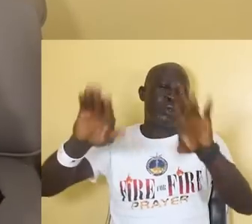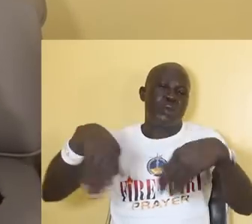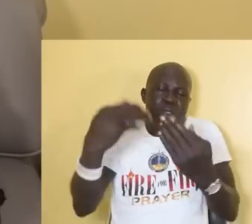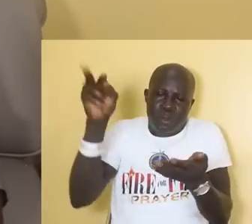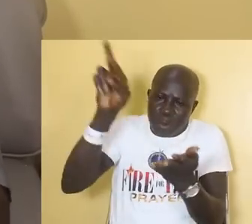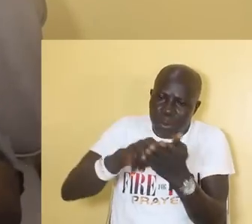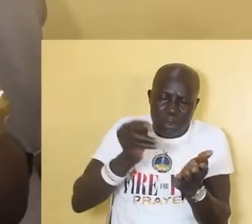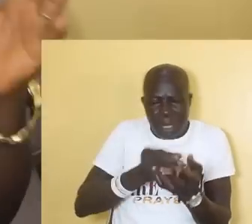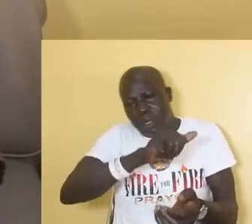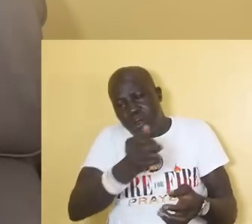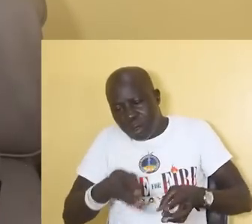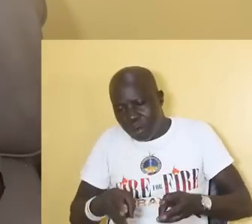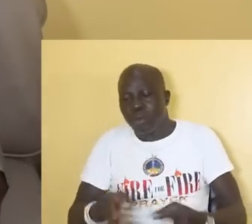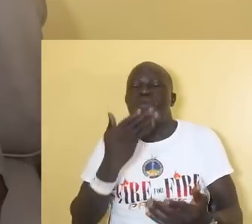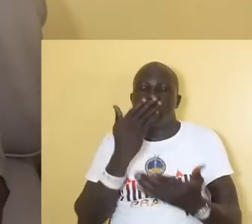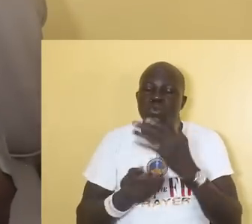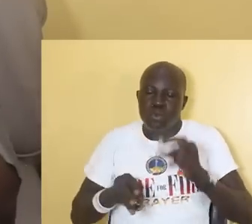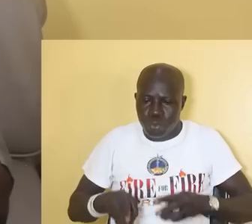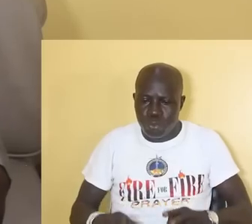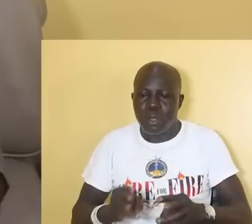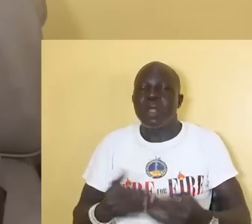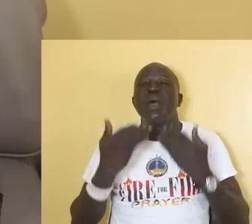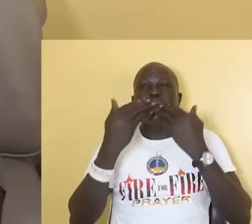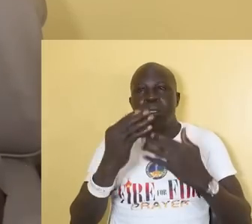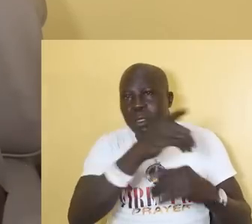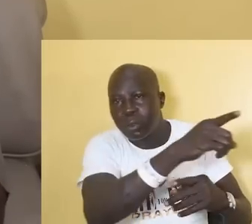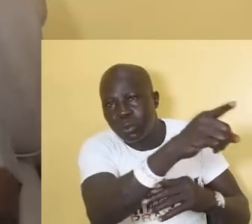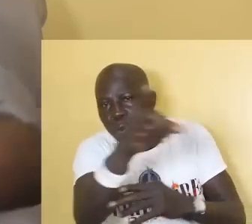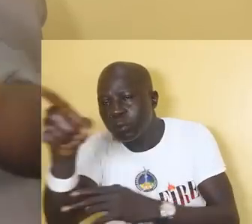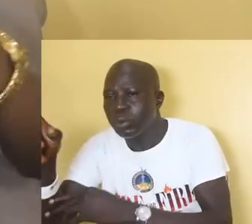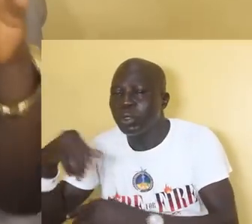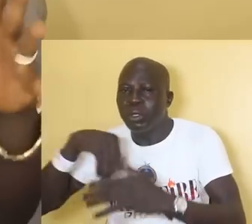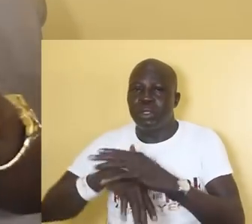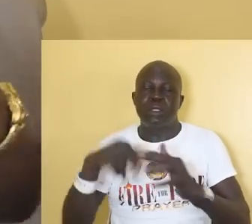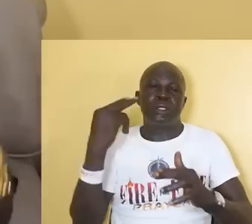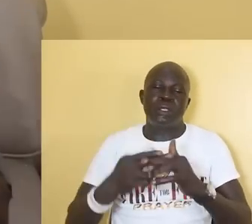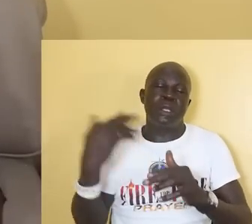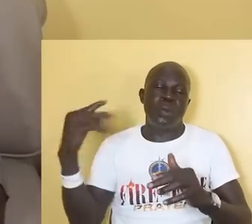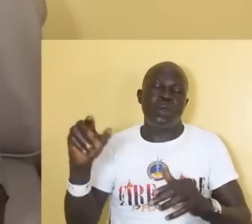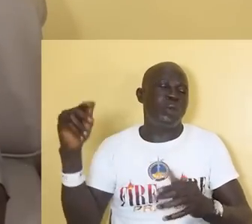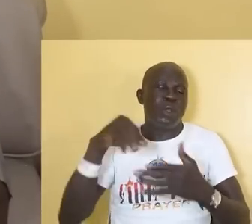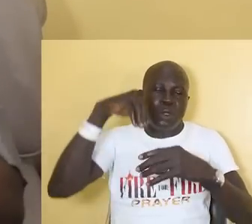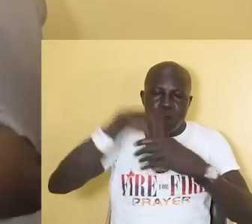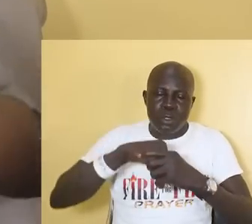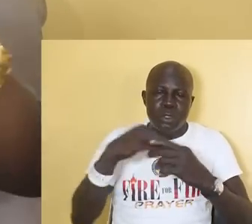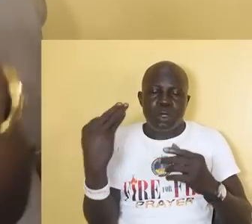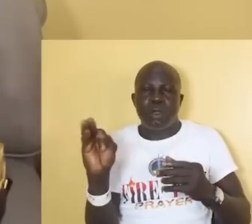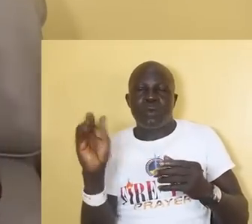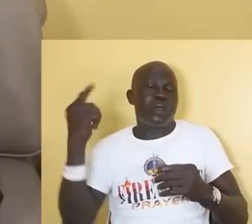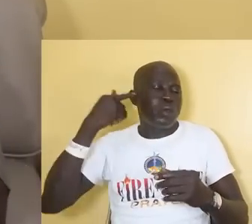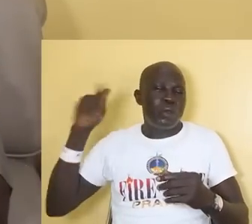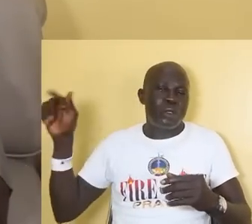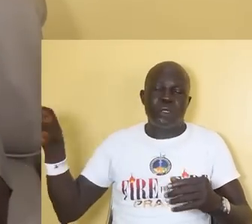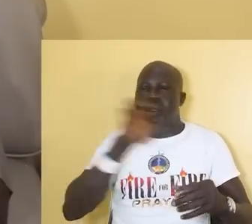Thank you very much. Mo I appreciate you. I really appreciate you. In the name of the Cedar Fagodi Church. And all the